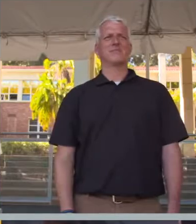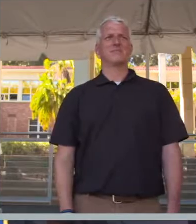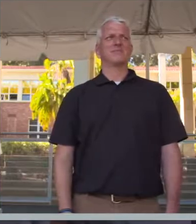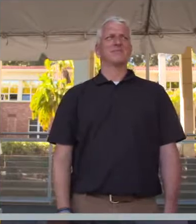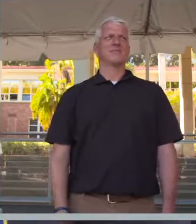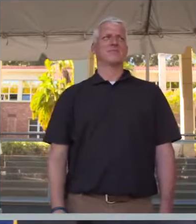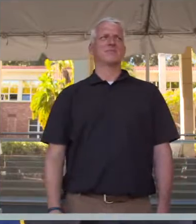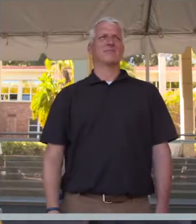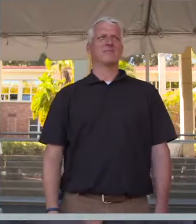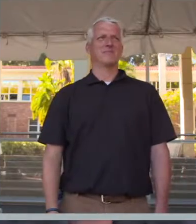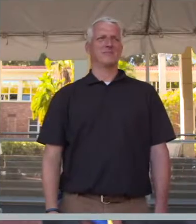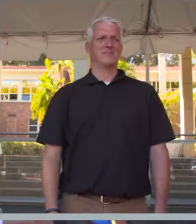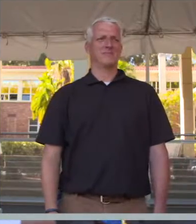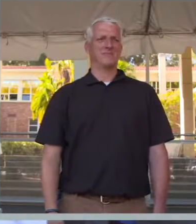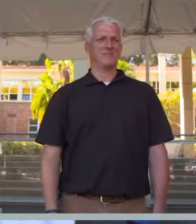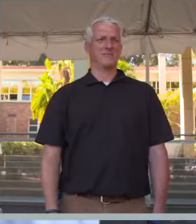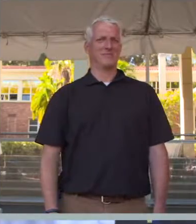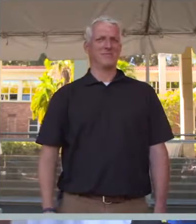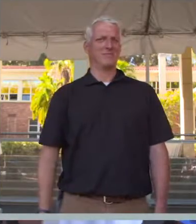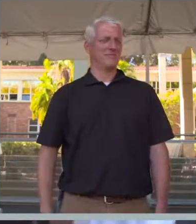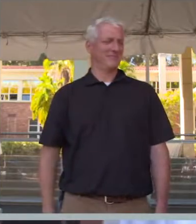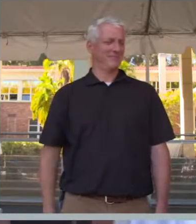Chengshi Jiang.